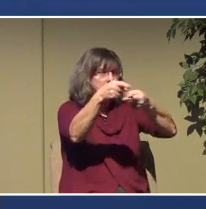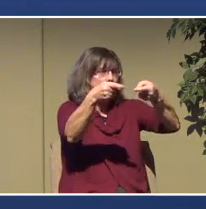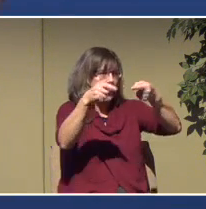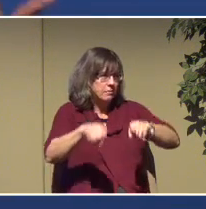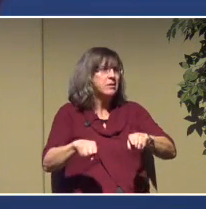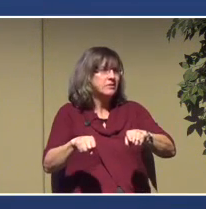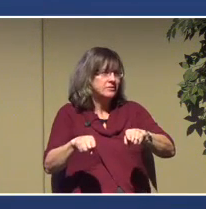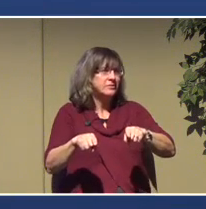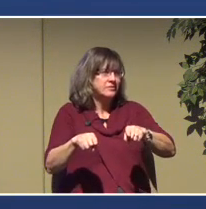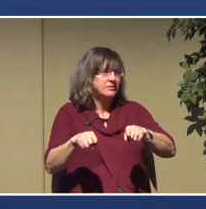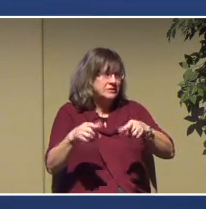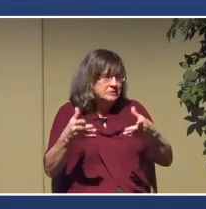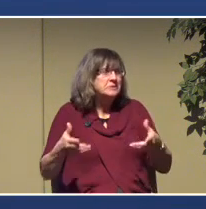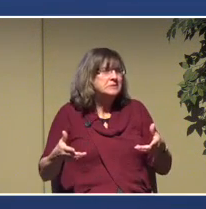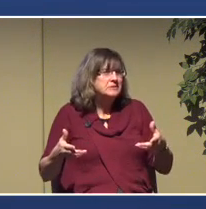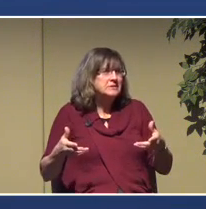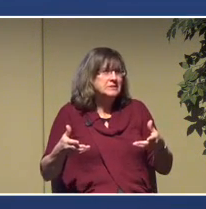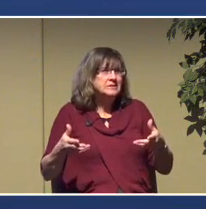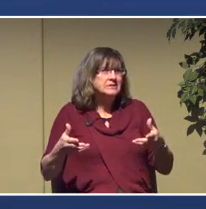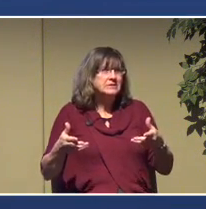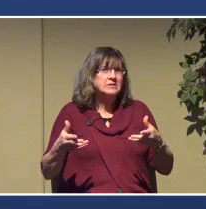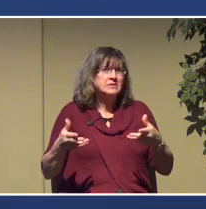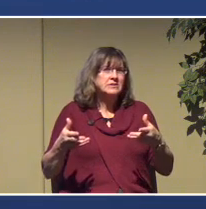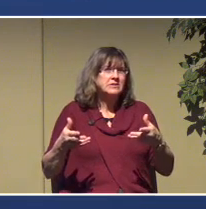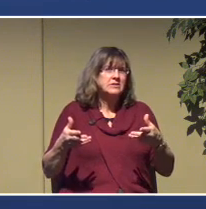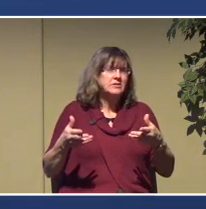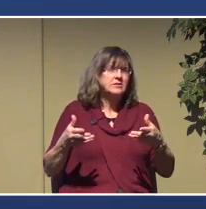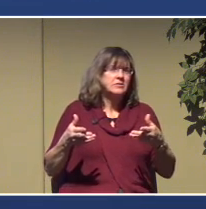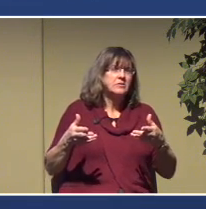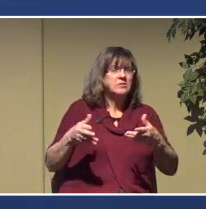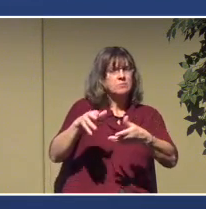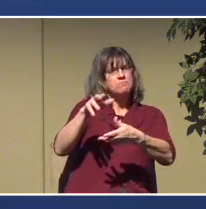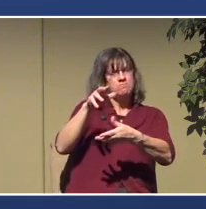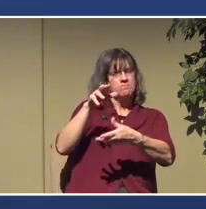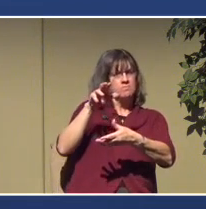Which is why the last phrase is so important.